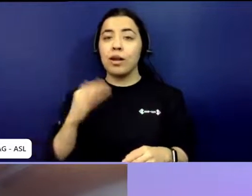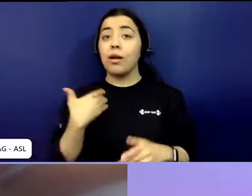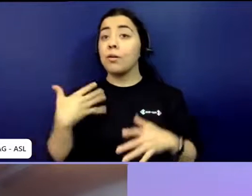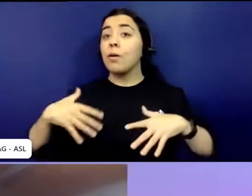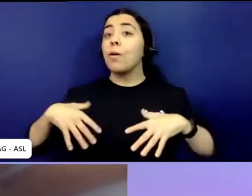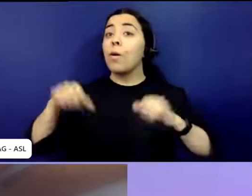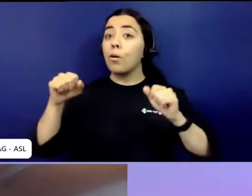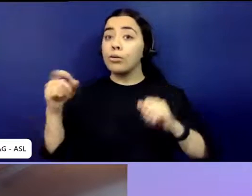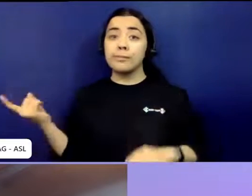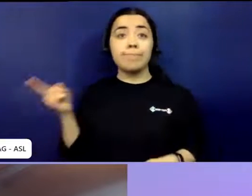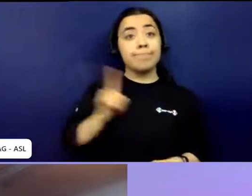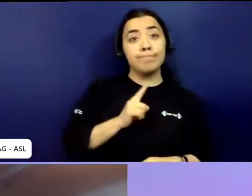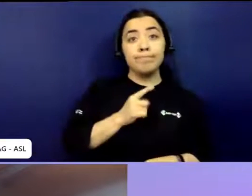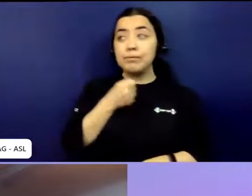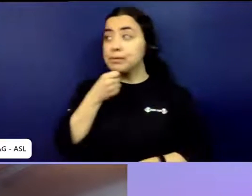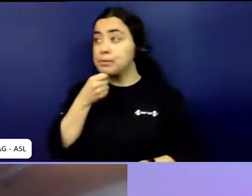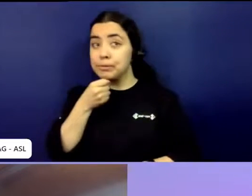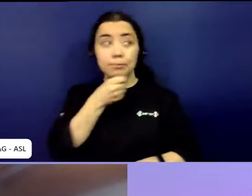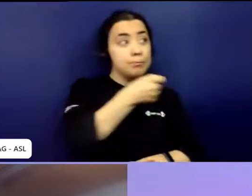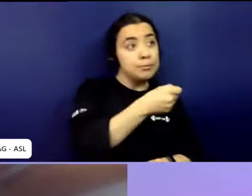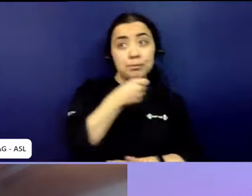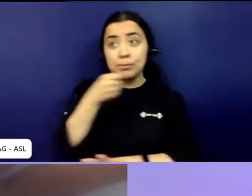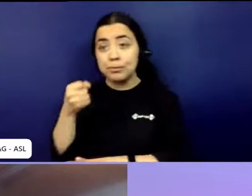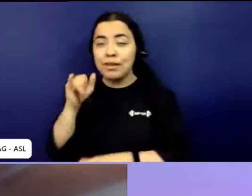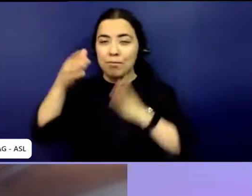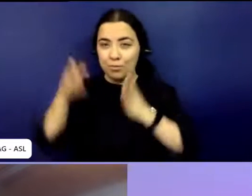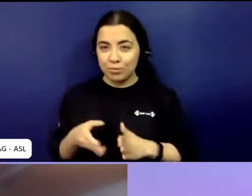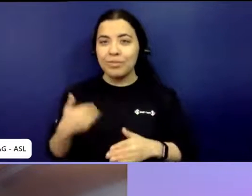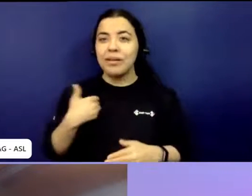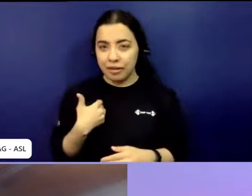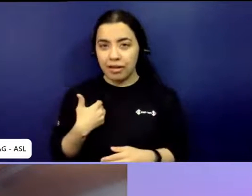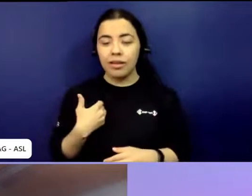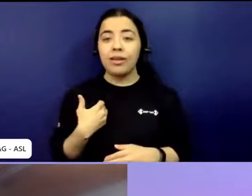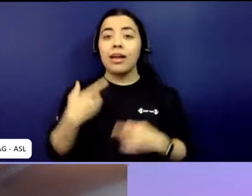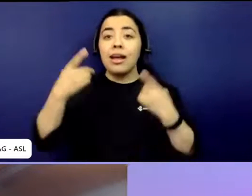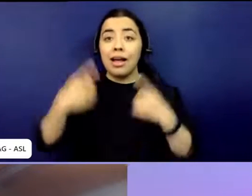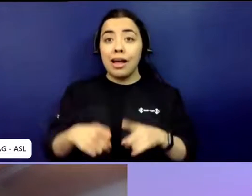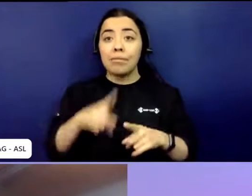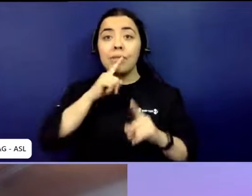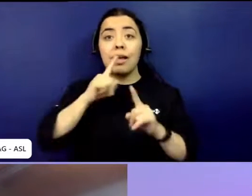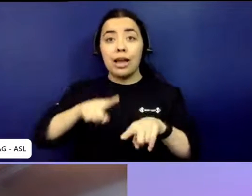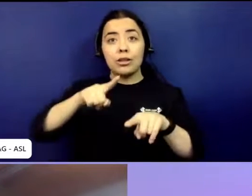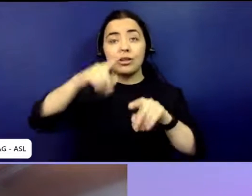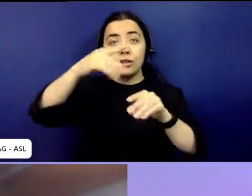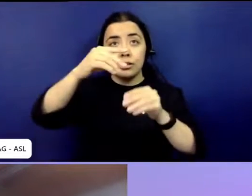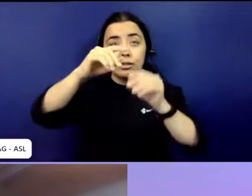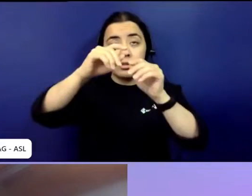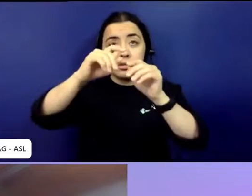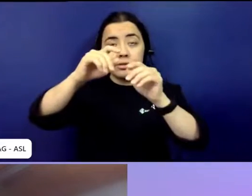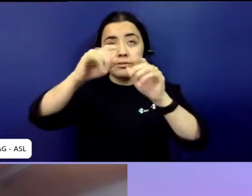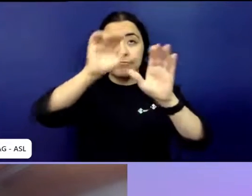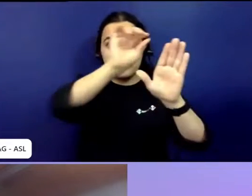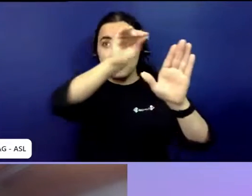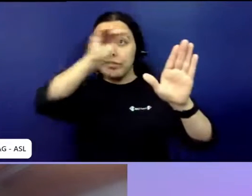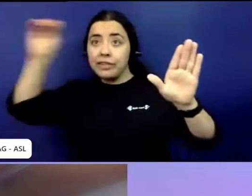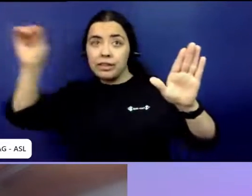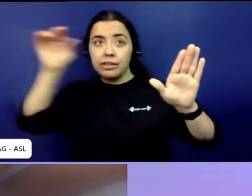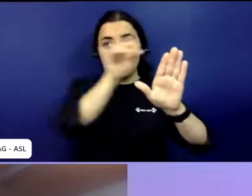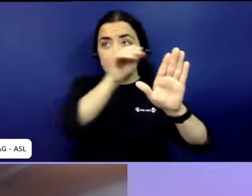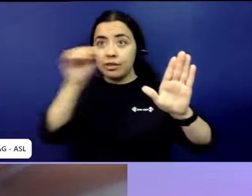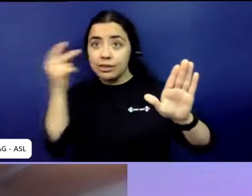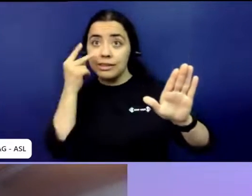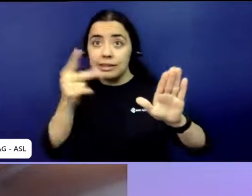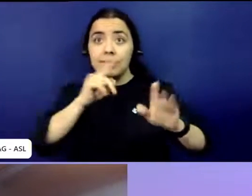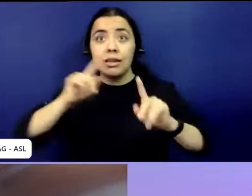host. Yeah. And so when the answers were revealed and the way in which we structured the questions, we